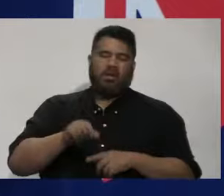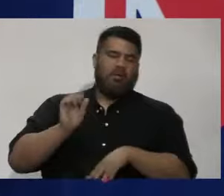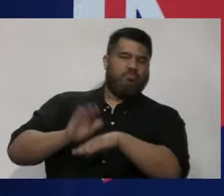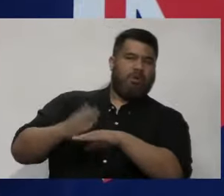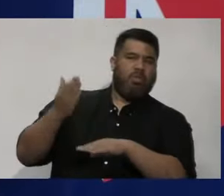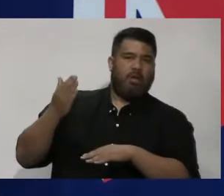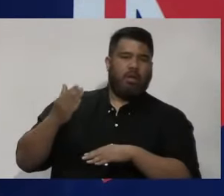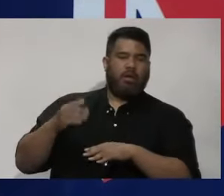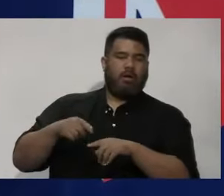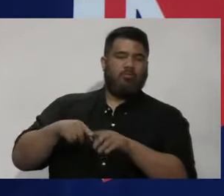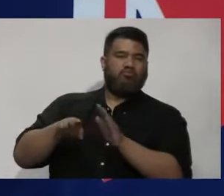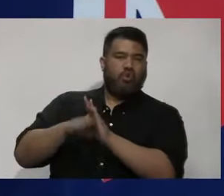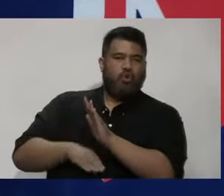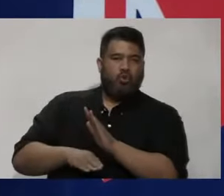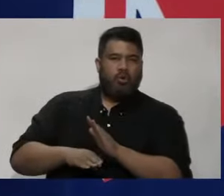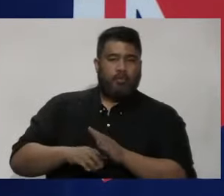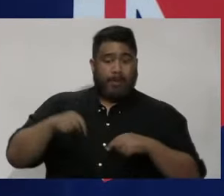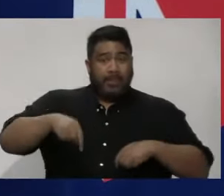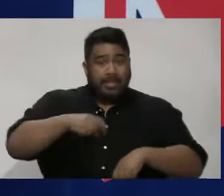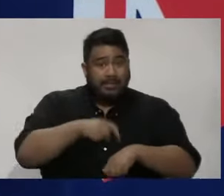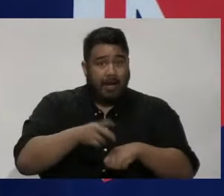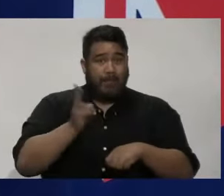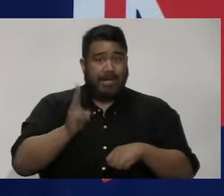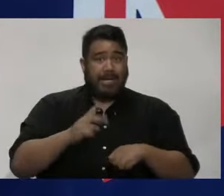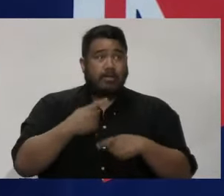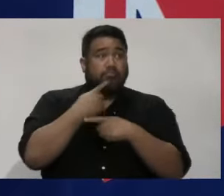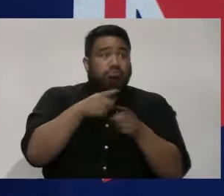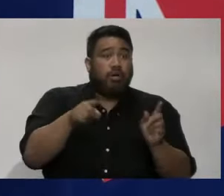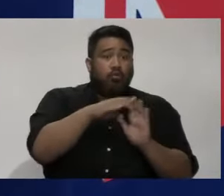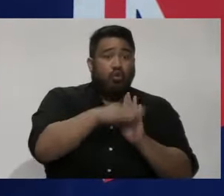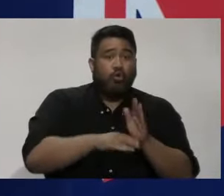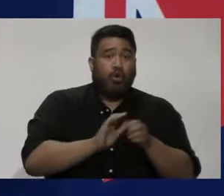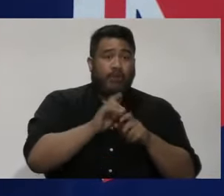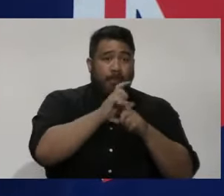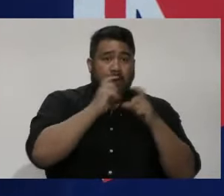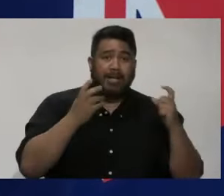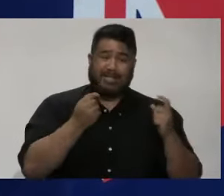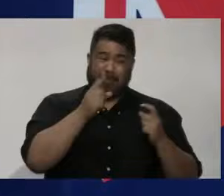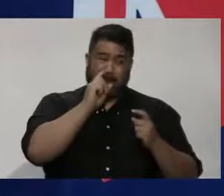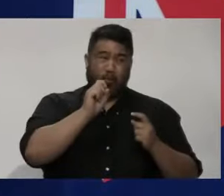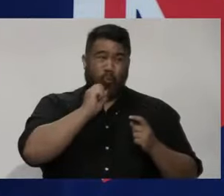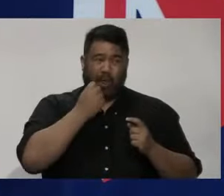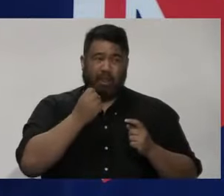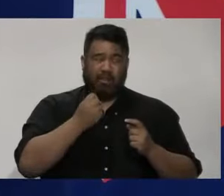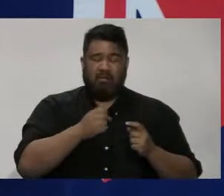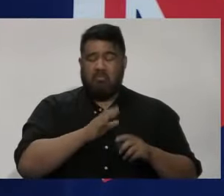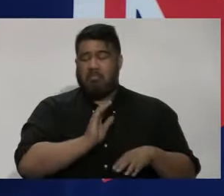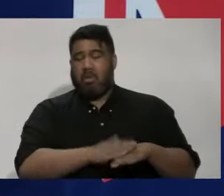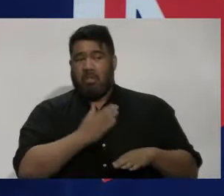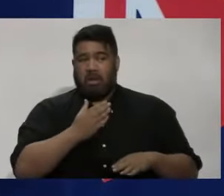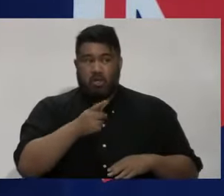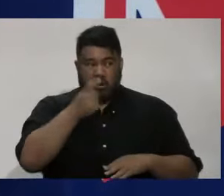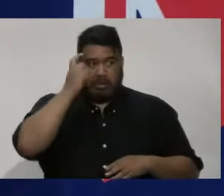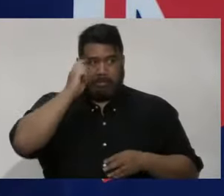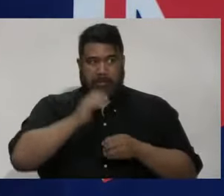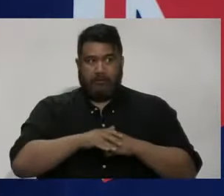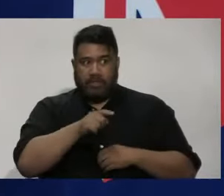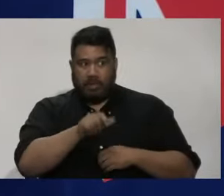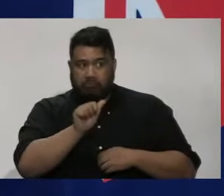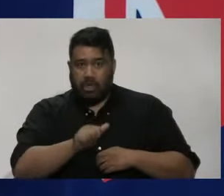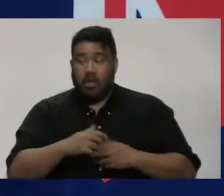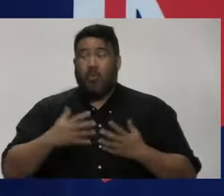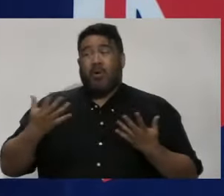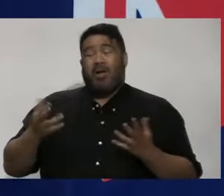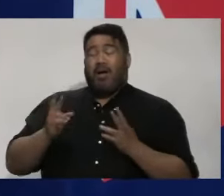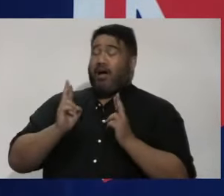themselves? Look, of course, I hope that doesn't occur. And so what we will do is obviously work with